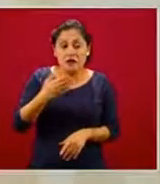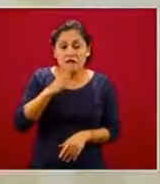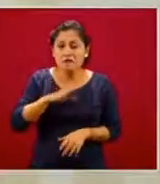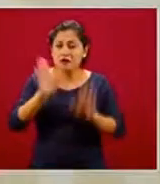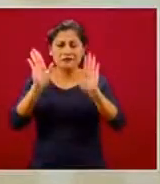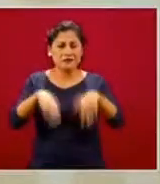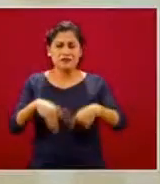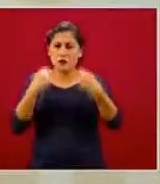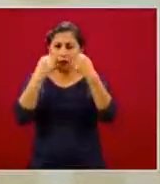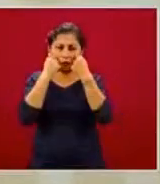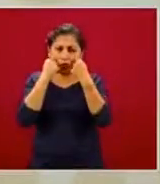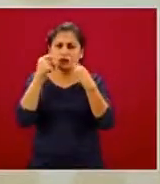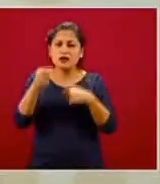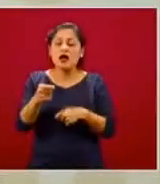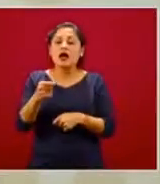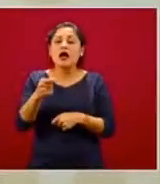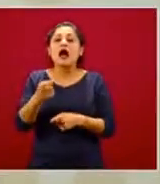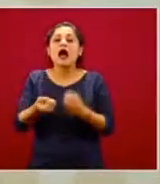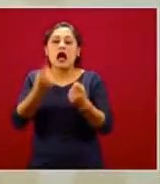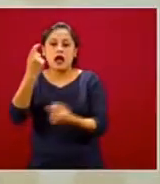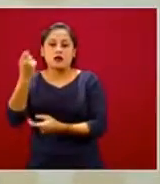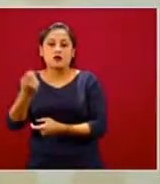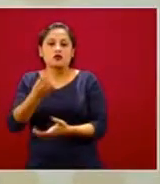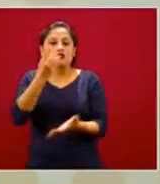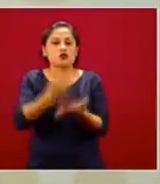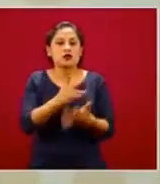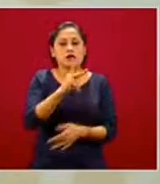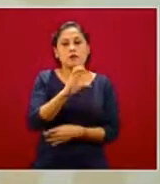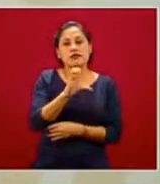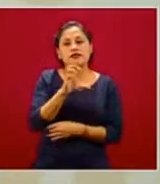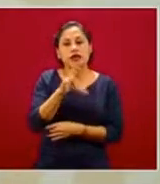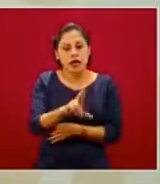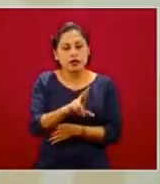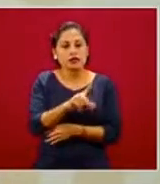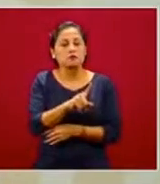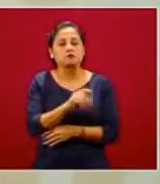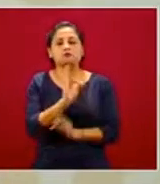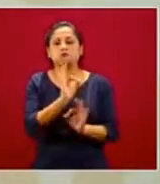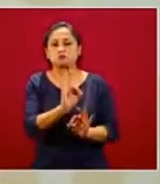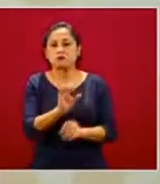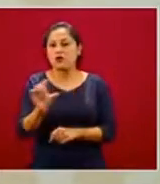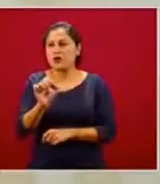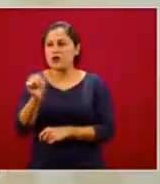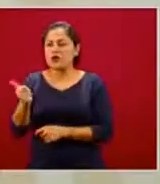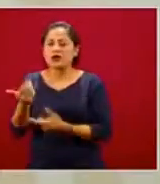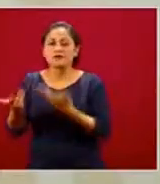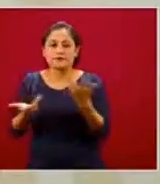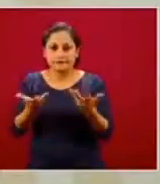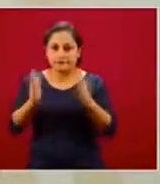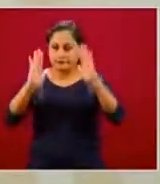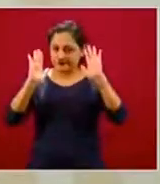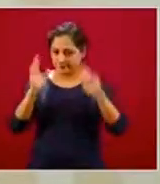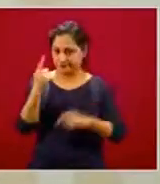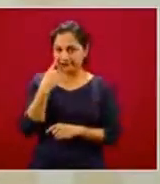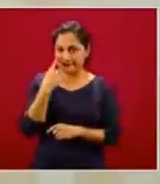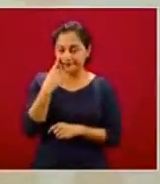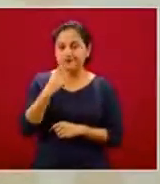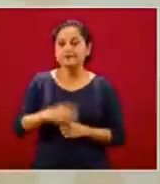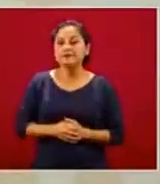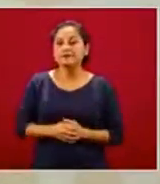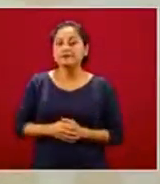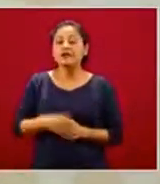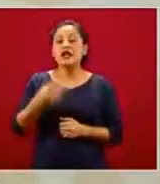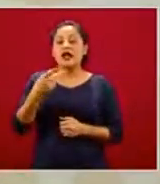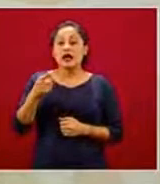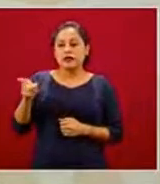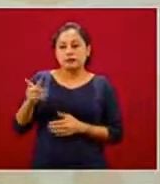as in Korea, than a country that would use only PCR for its testing. So when